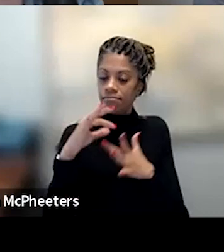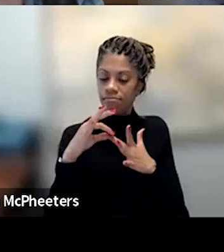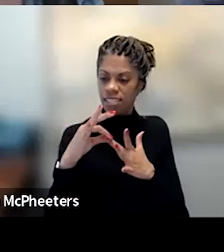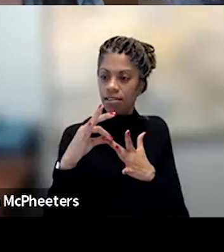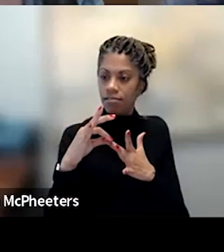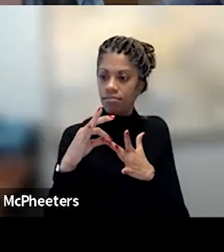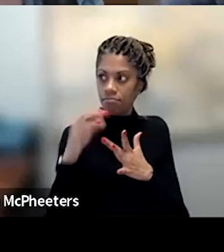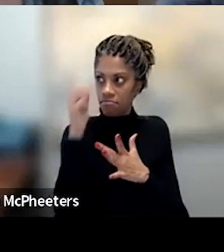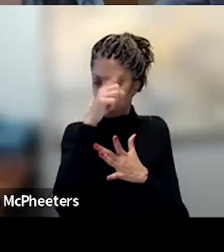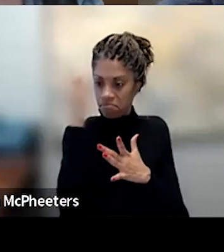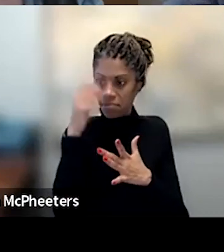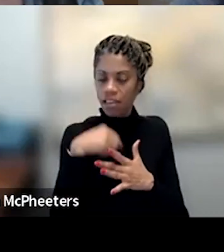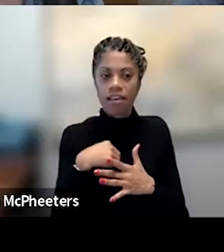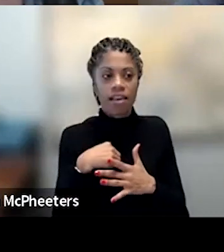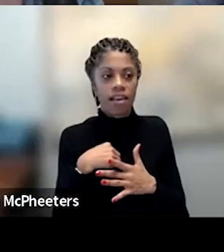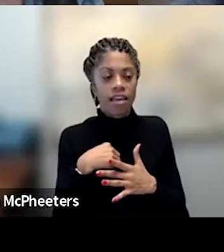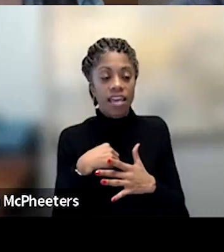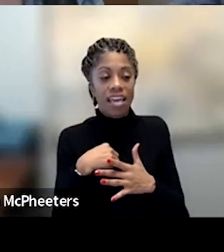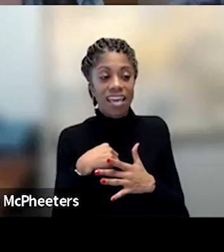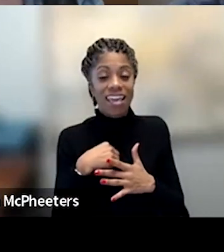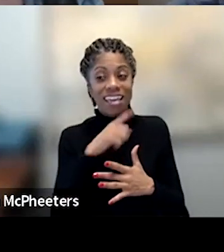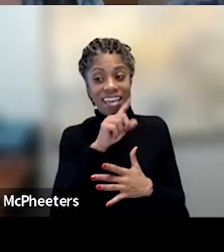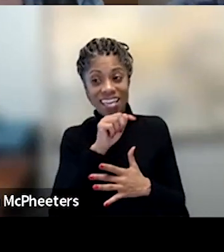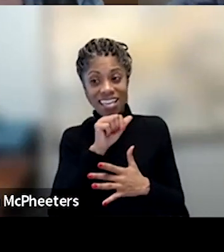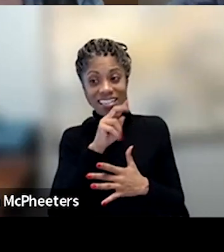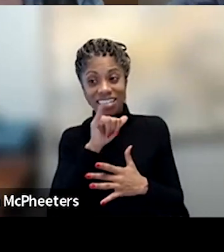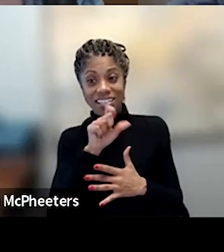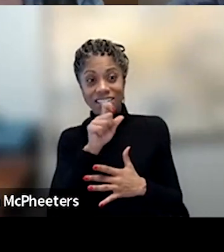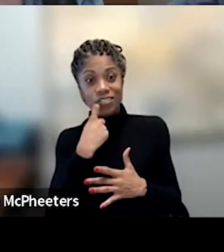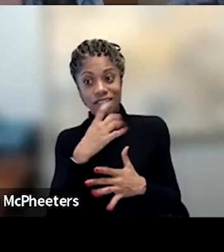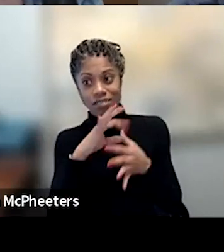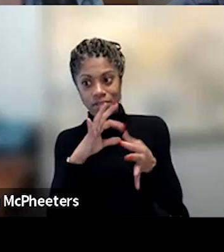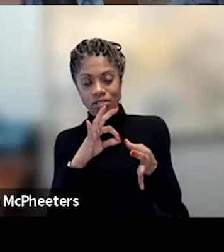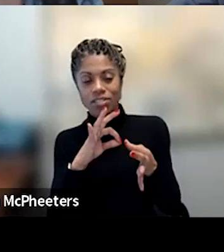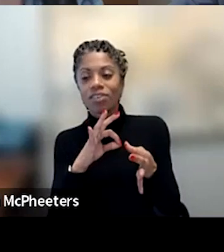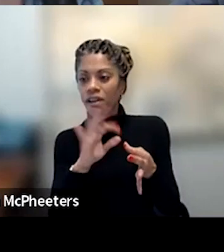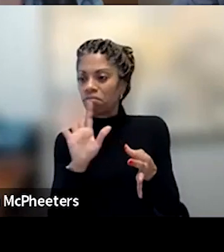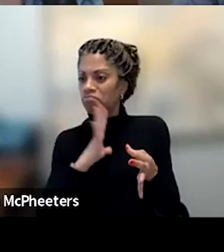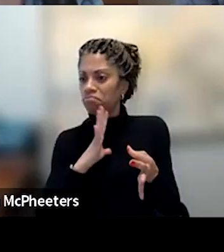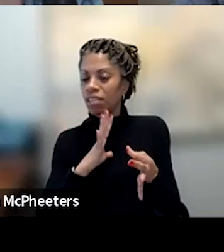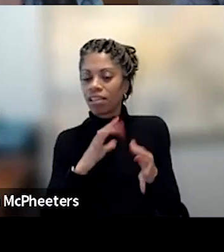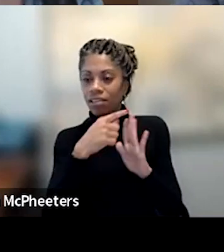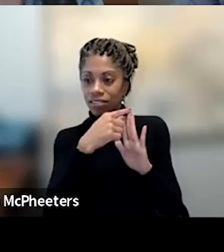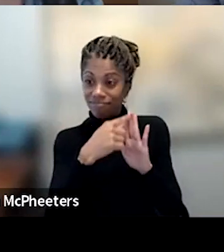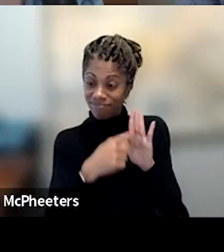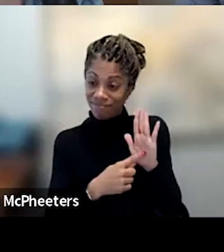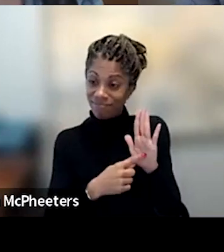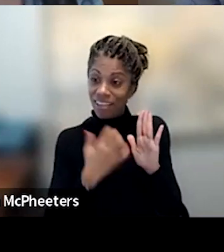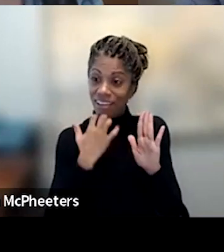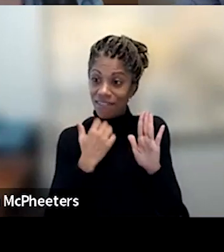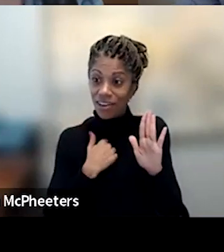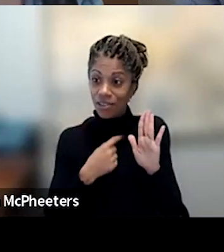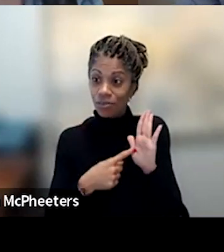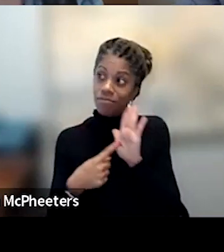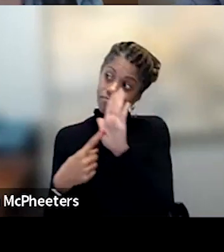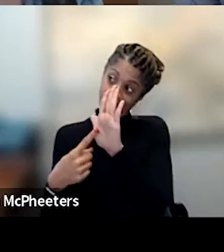about aligning with values, it has to be, in order to get your leadership to move forward, it's probably